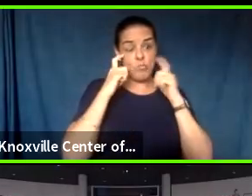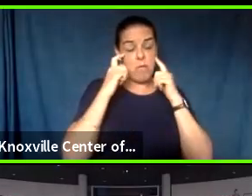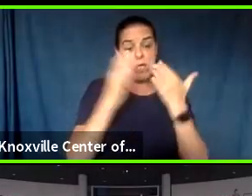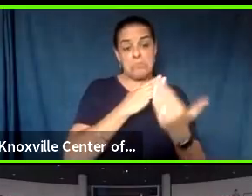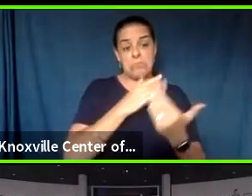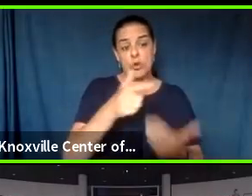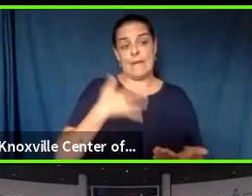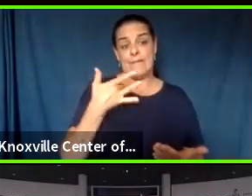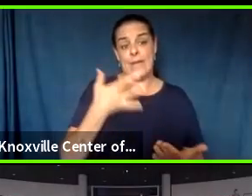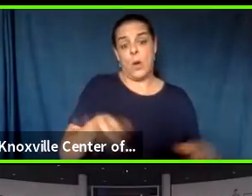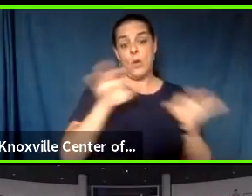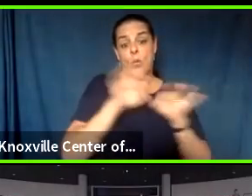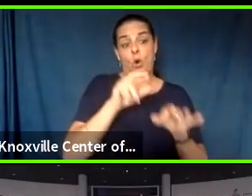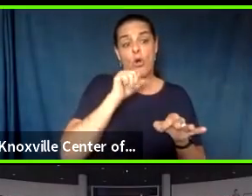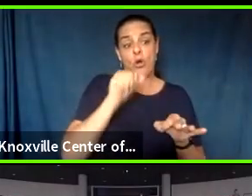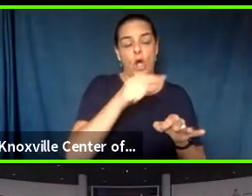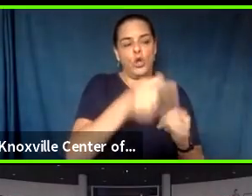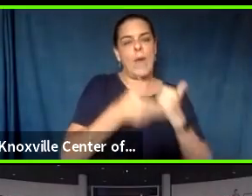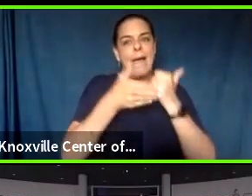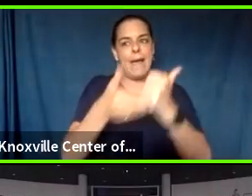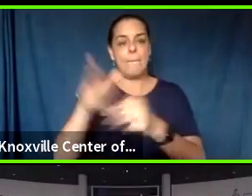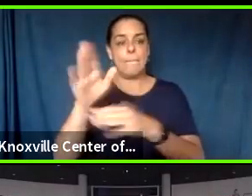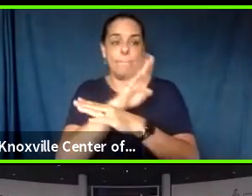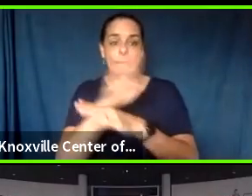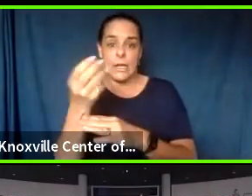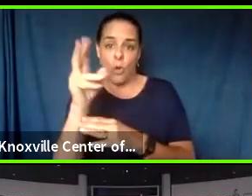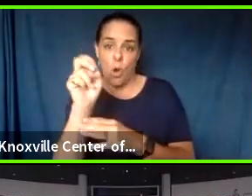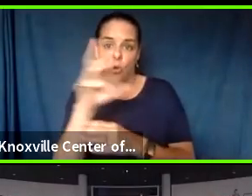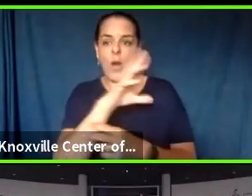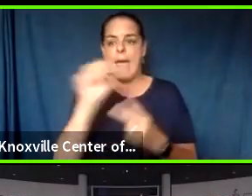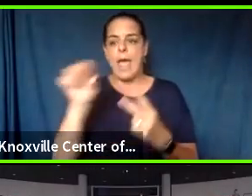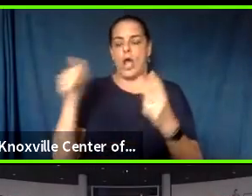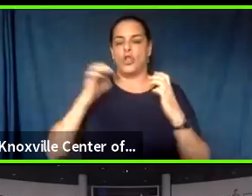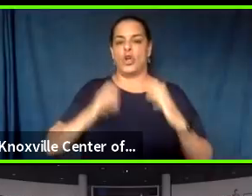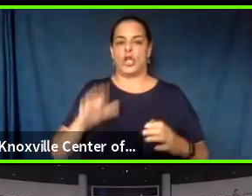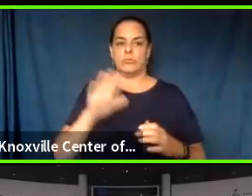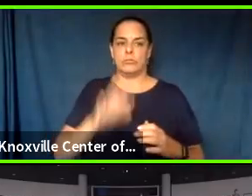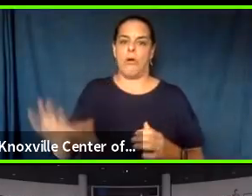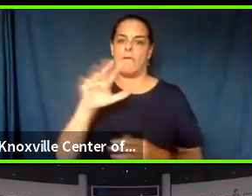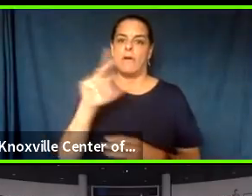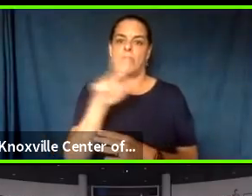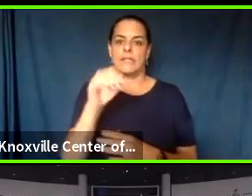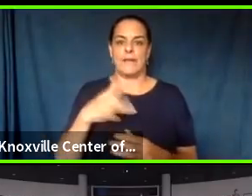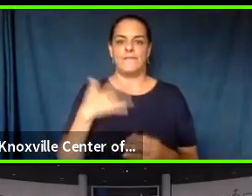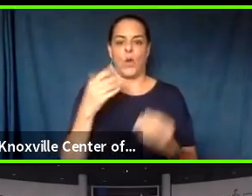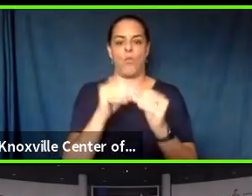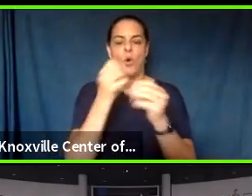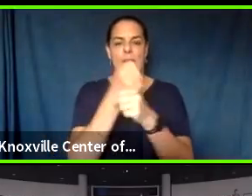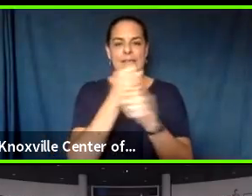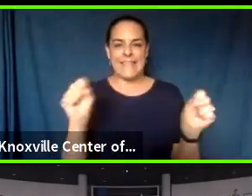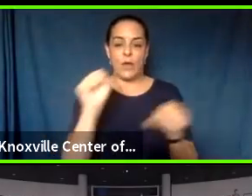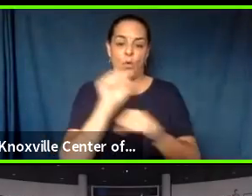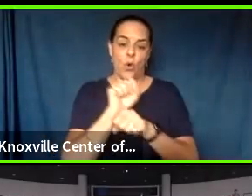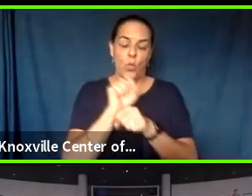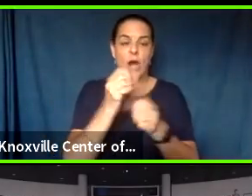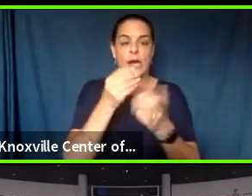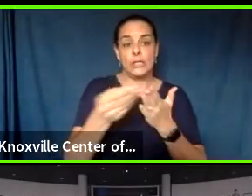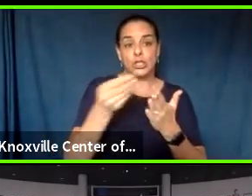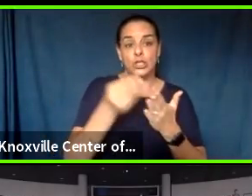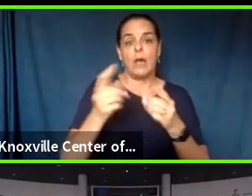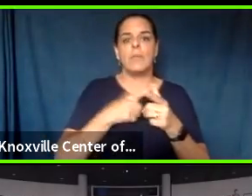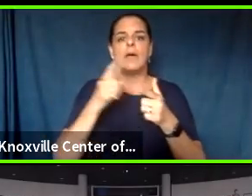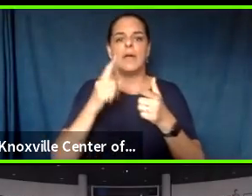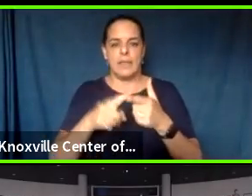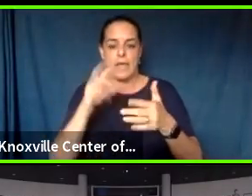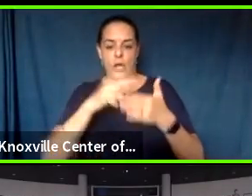it's important or not, you are helping both business owners and other customers all over Knox County feel safer while working and shopping. And as a result, our